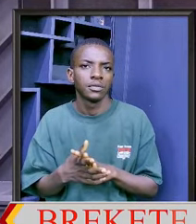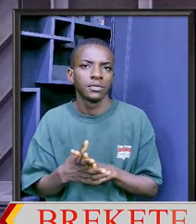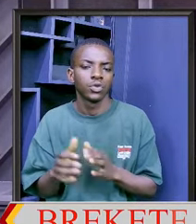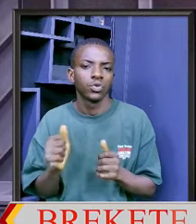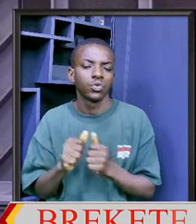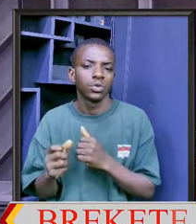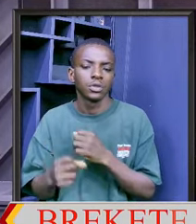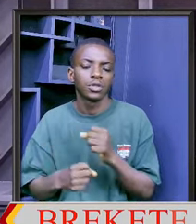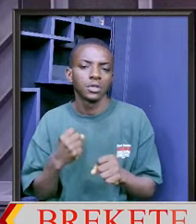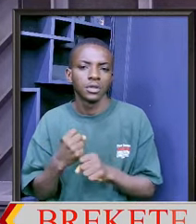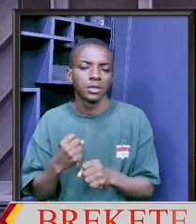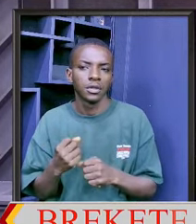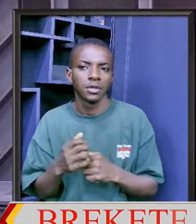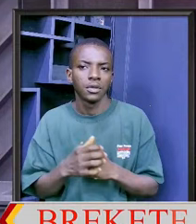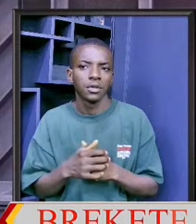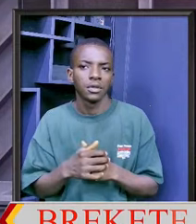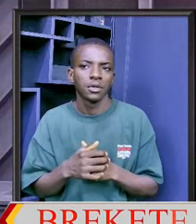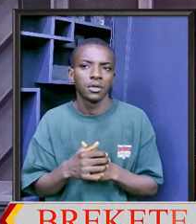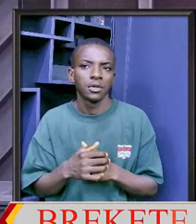June, which year?